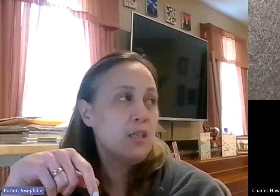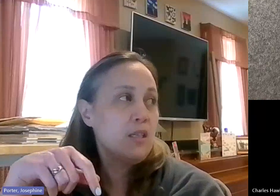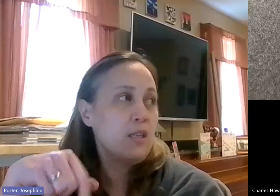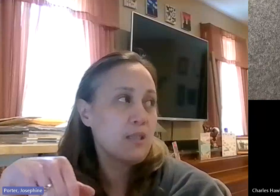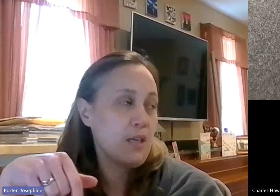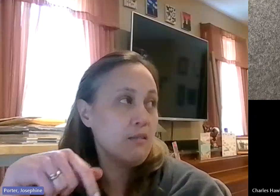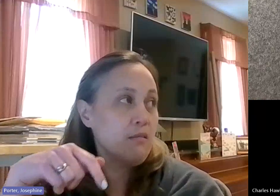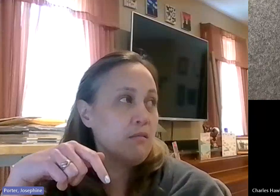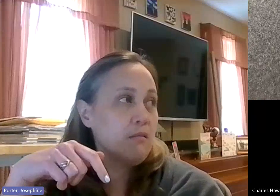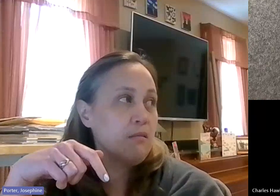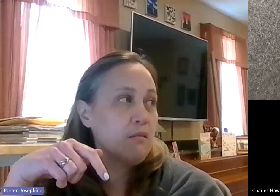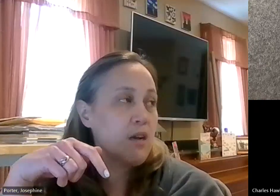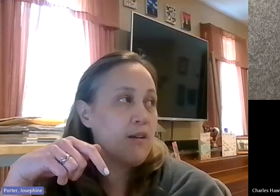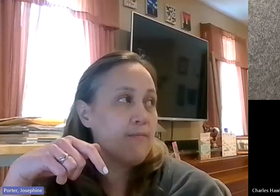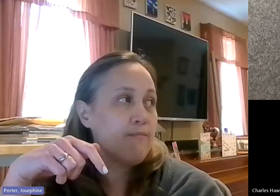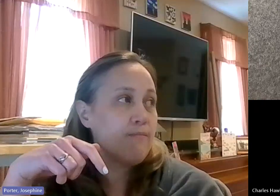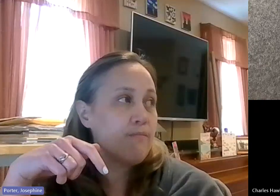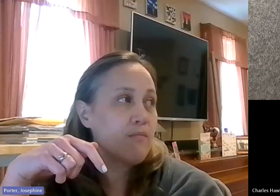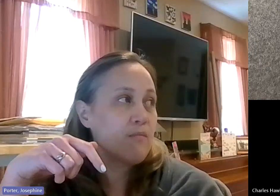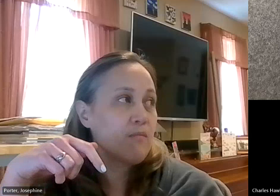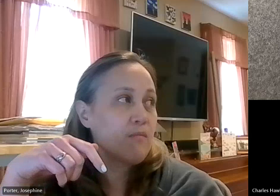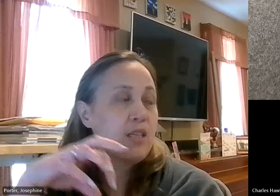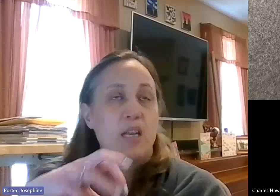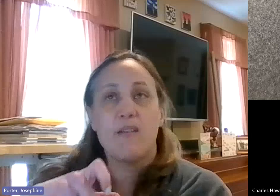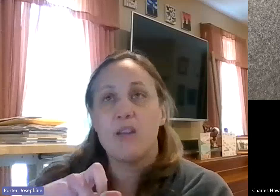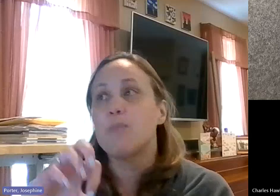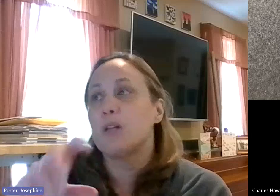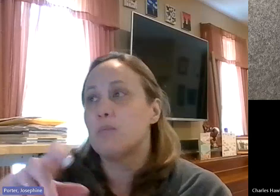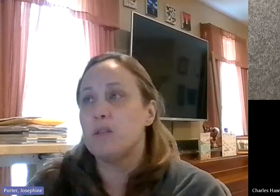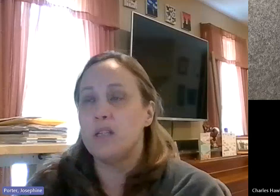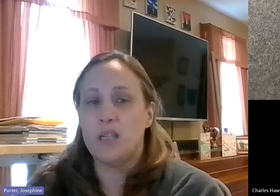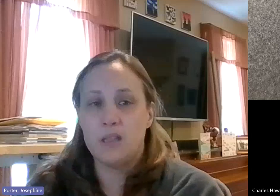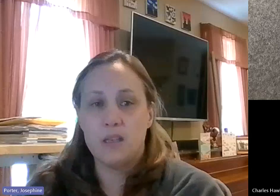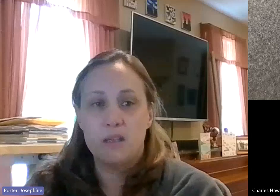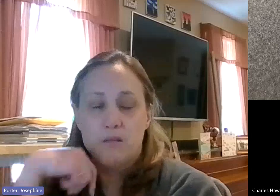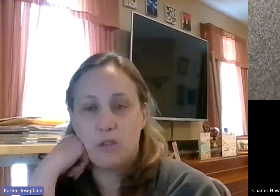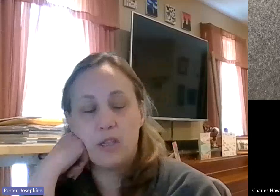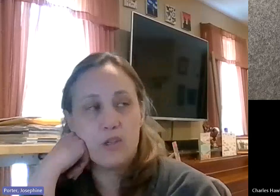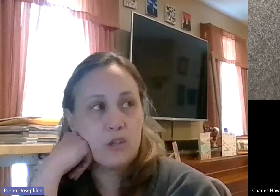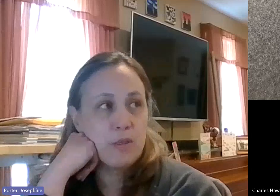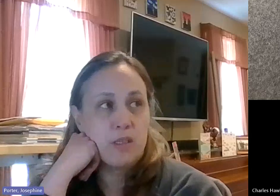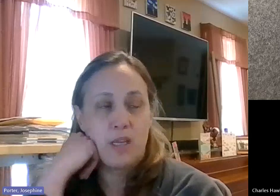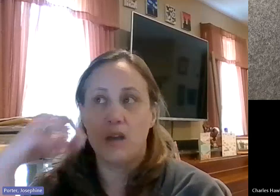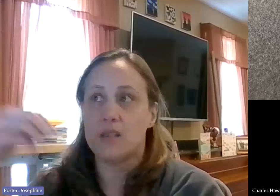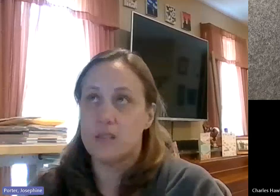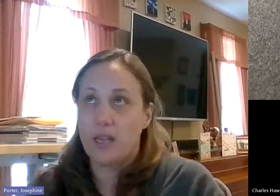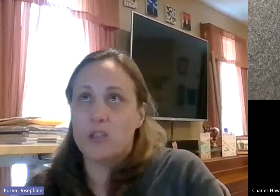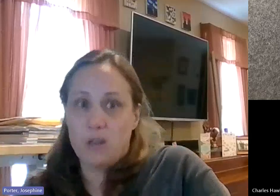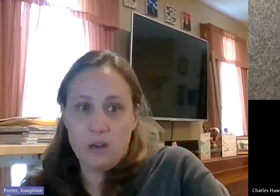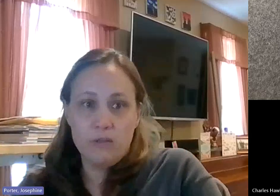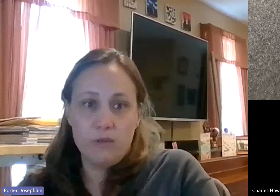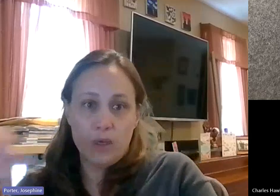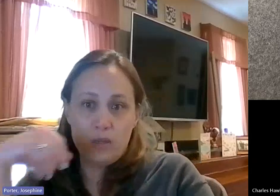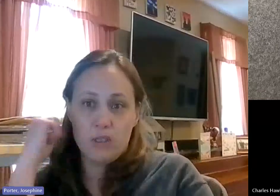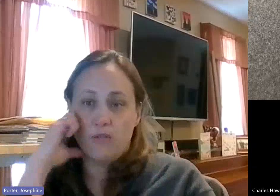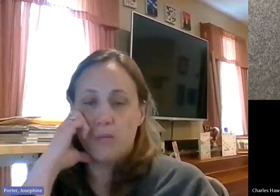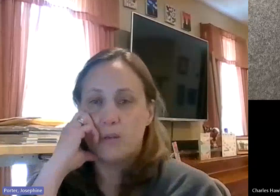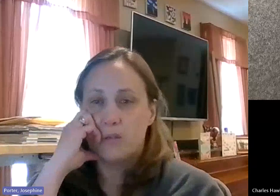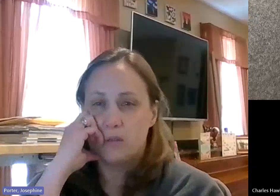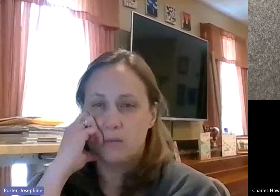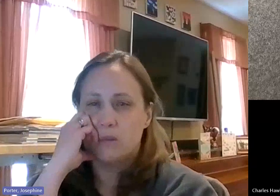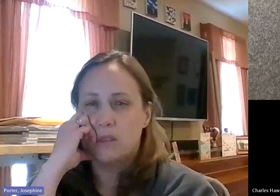data doesn't have any applicability in the relationship to state law section of